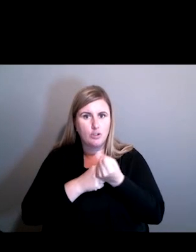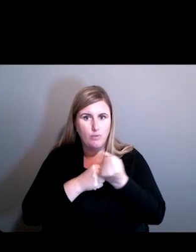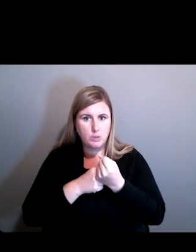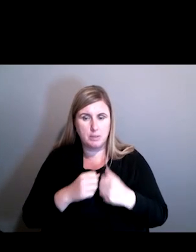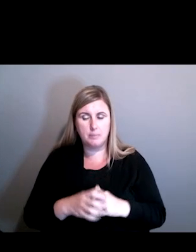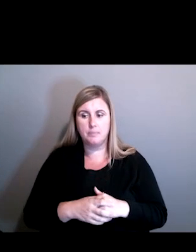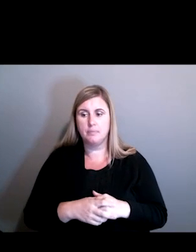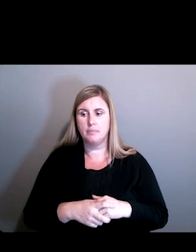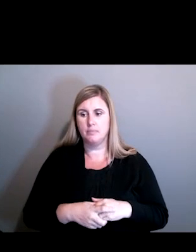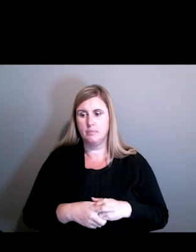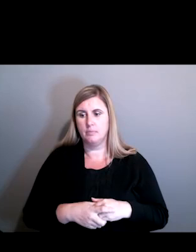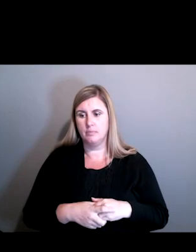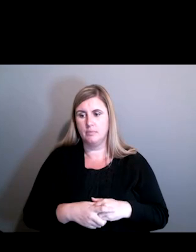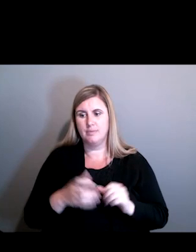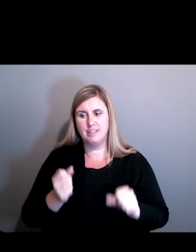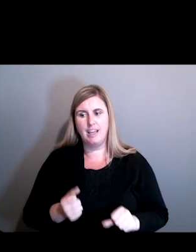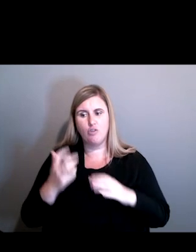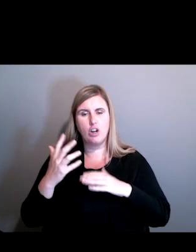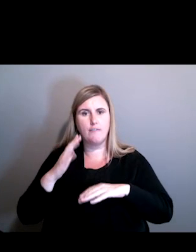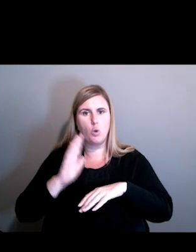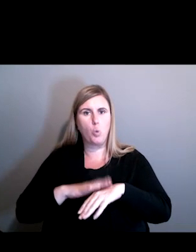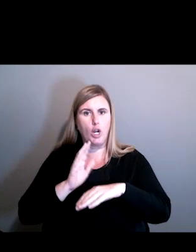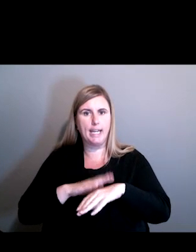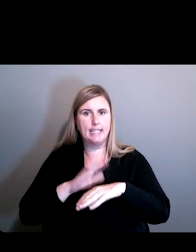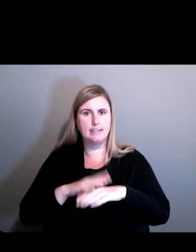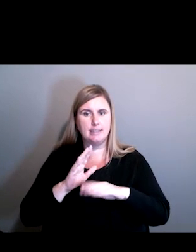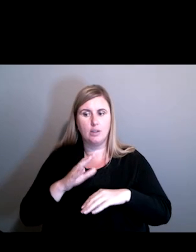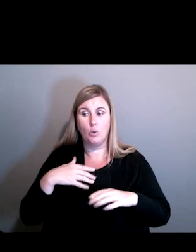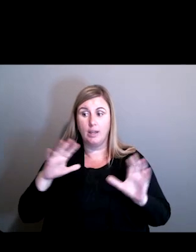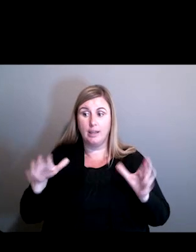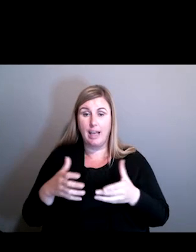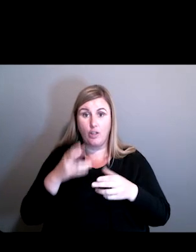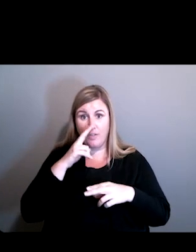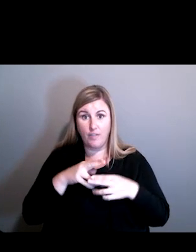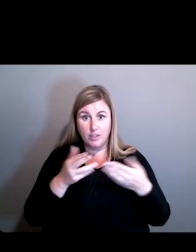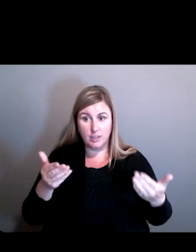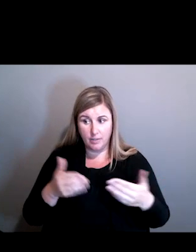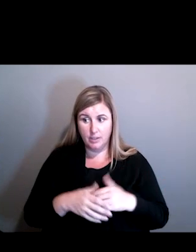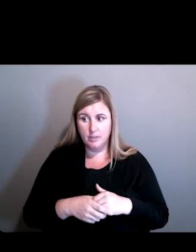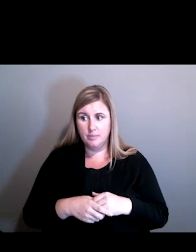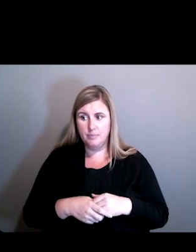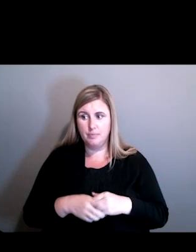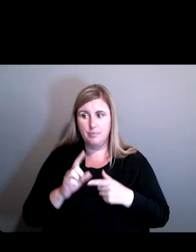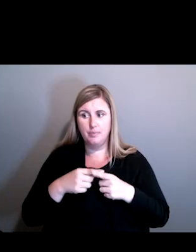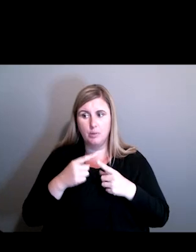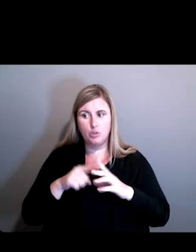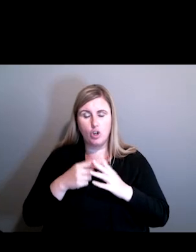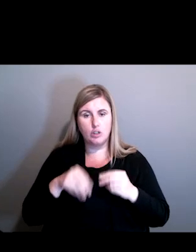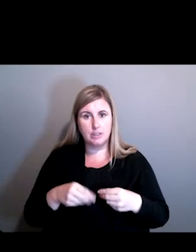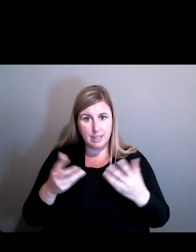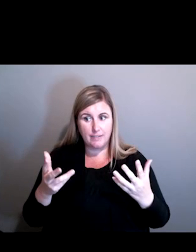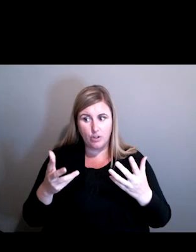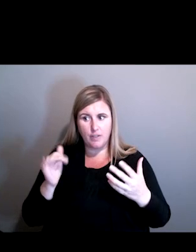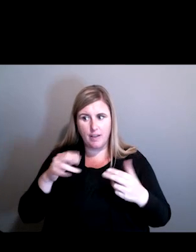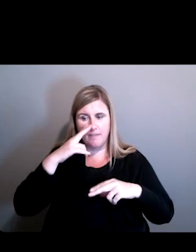reinforcement. Get rid of that warning signal. So, we gather all the fun stuff, and then we start to